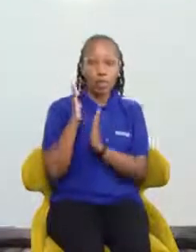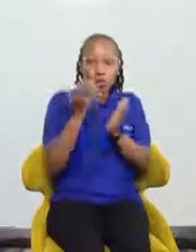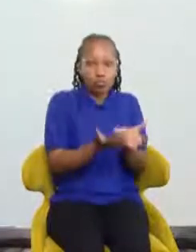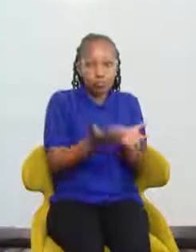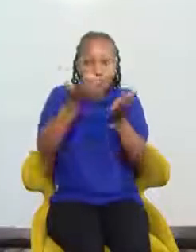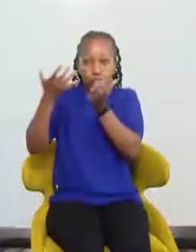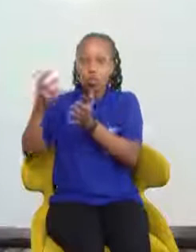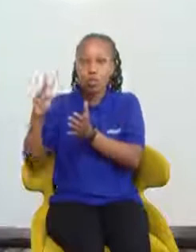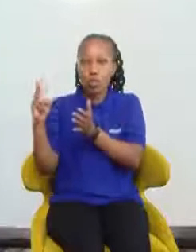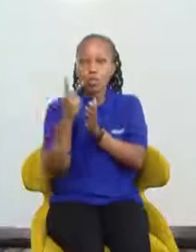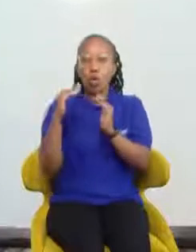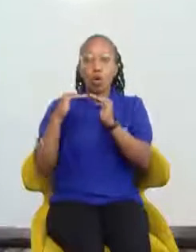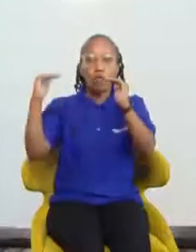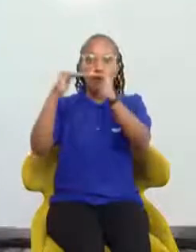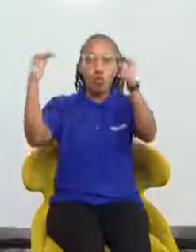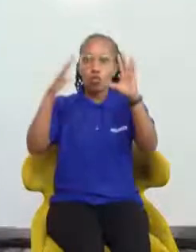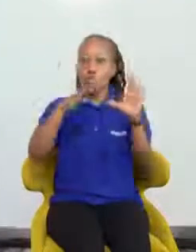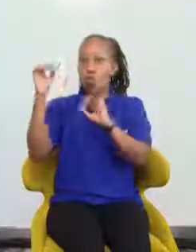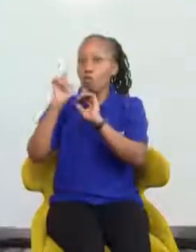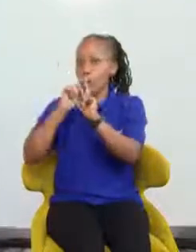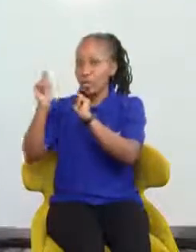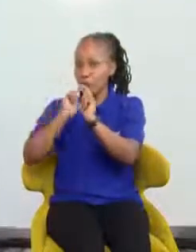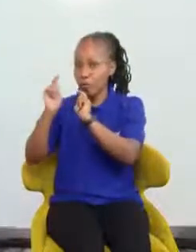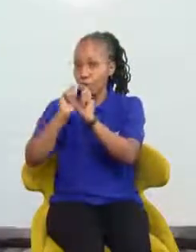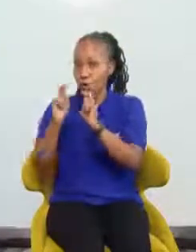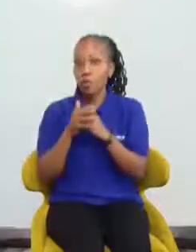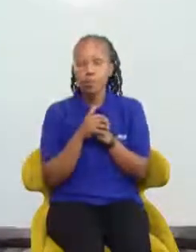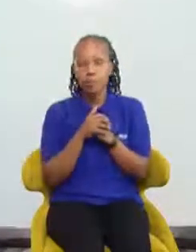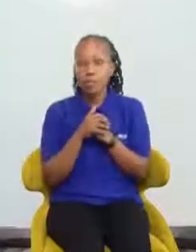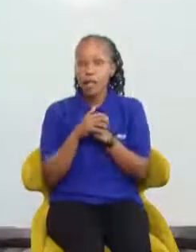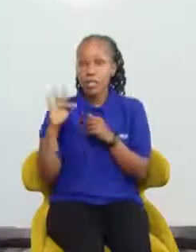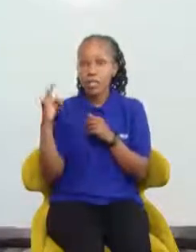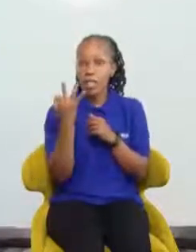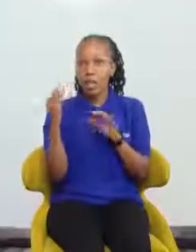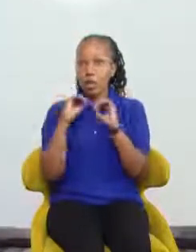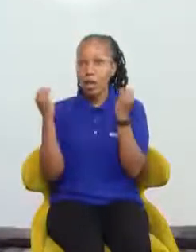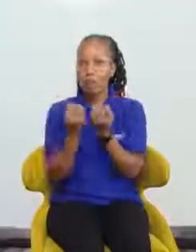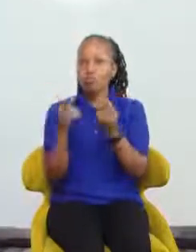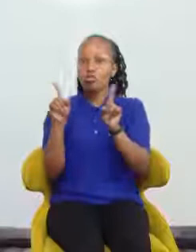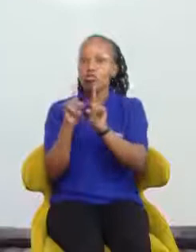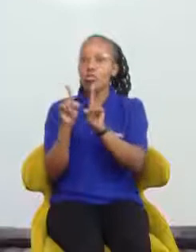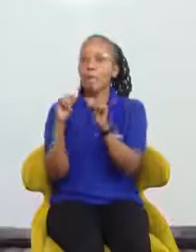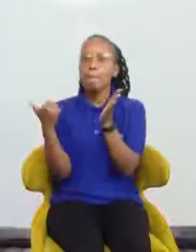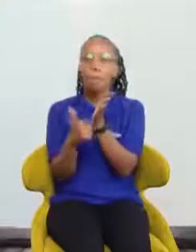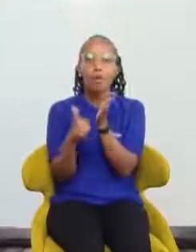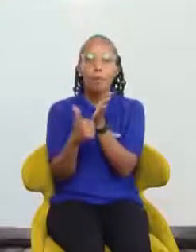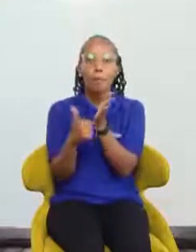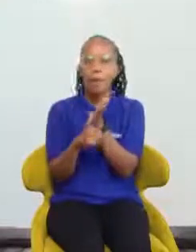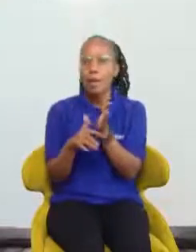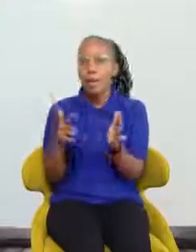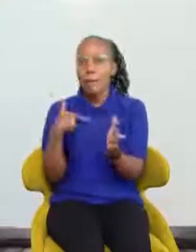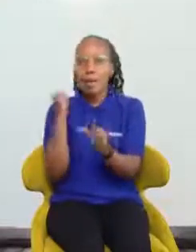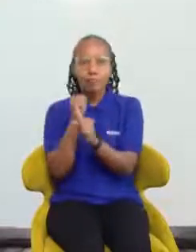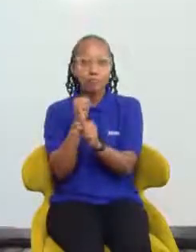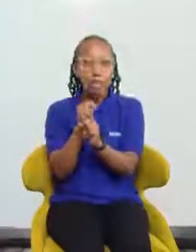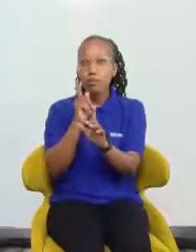to the second floor to attend the interviews. At the third organization, it was the same thing. I did interviews right in front of the